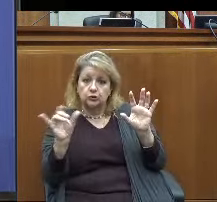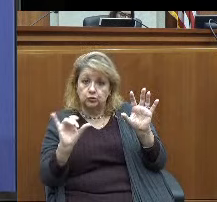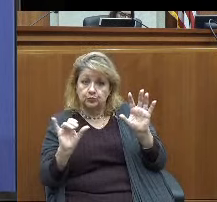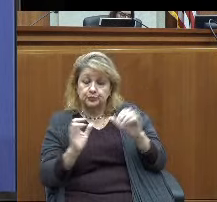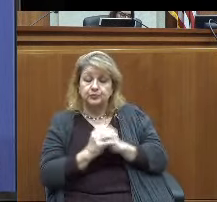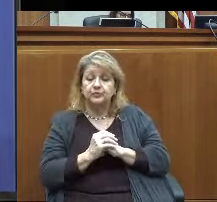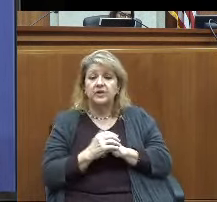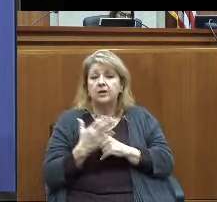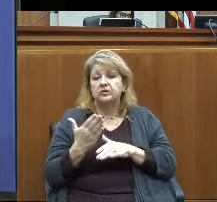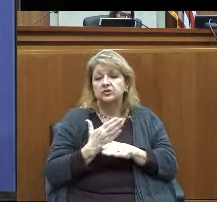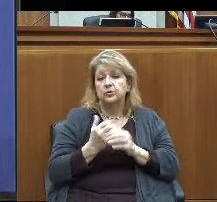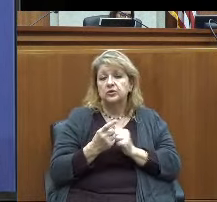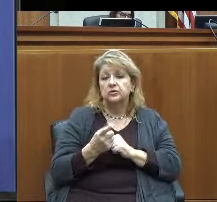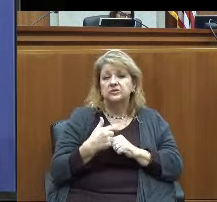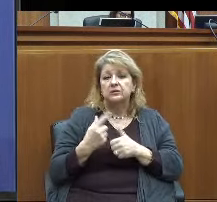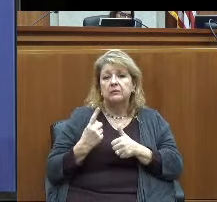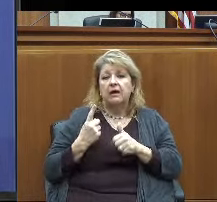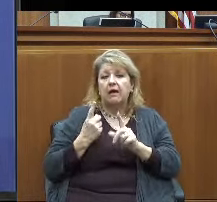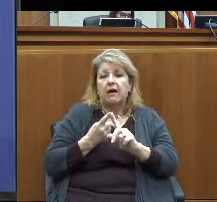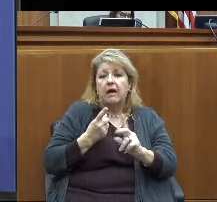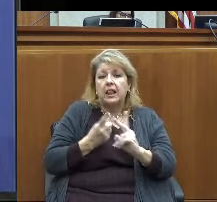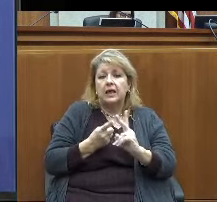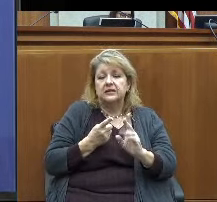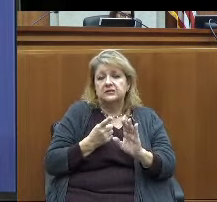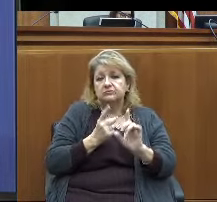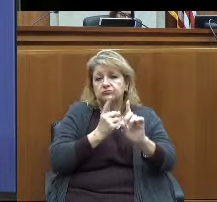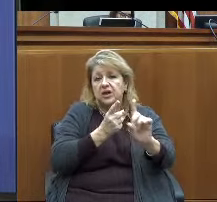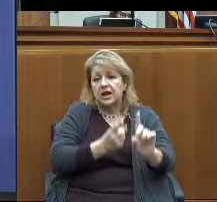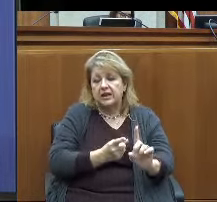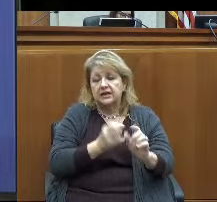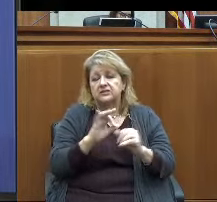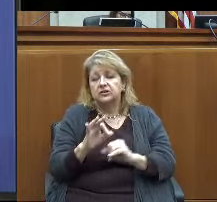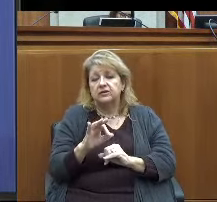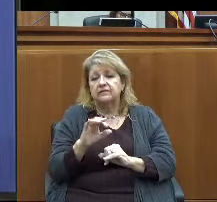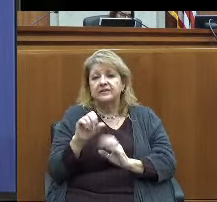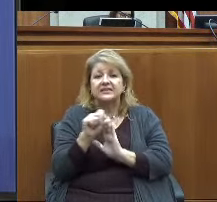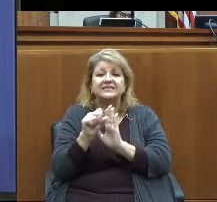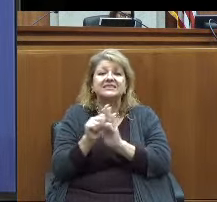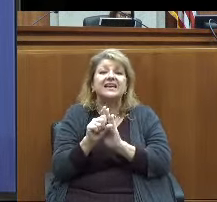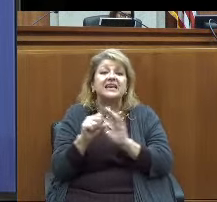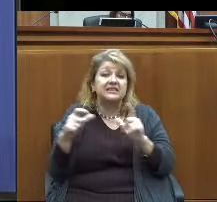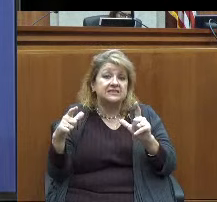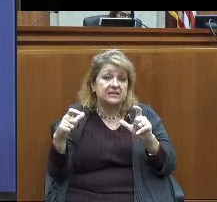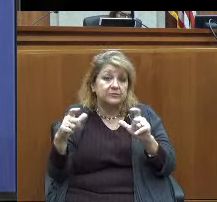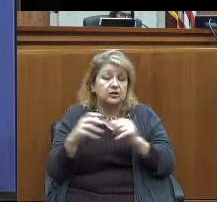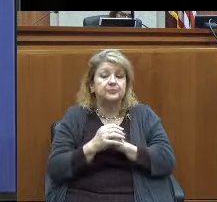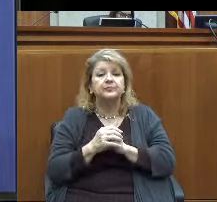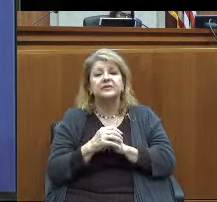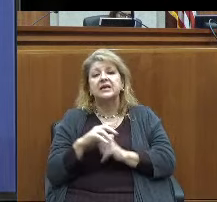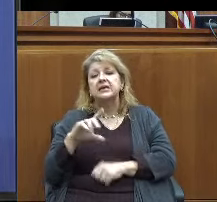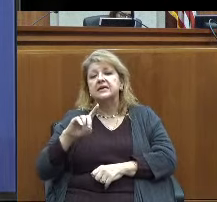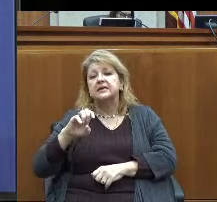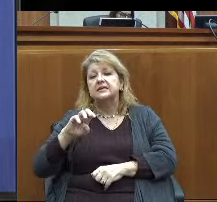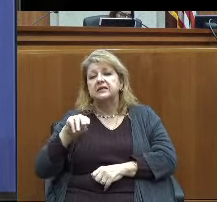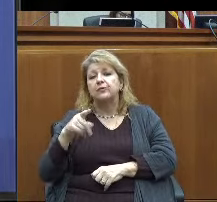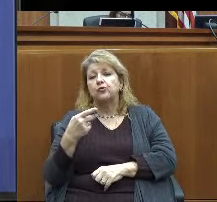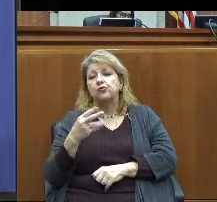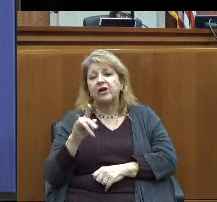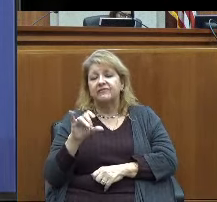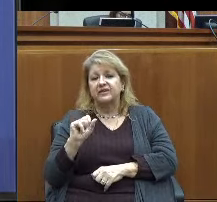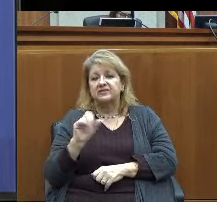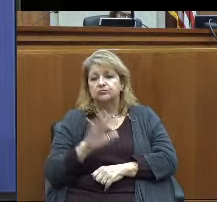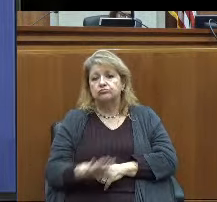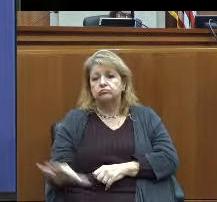I'm going to share with you some highlights of the statewide snapshot with you today. So the demographics at a glance section